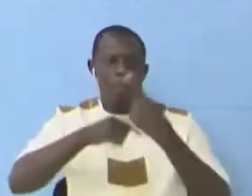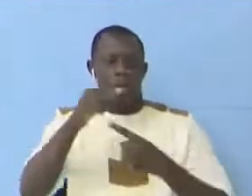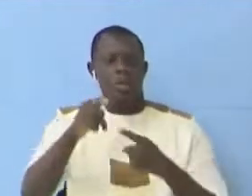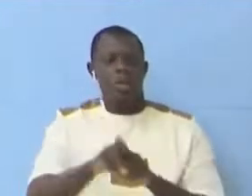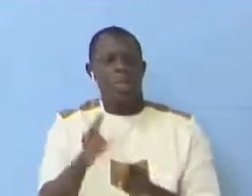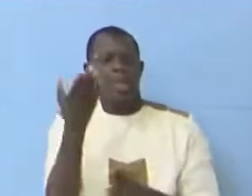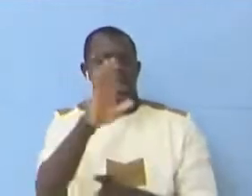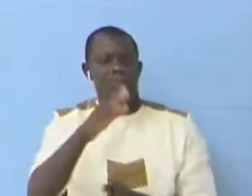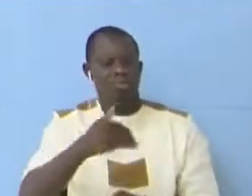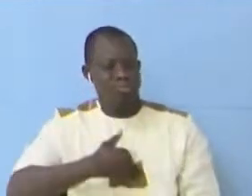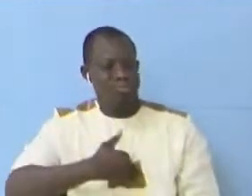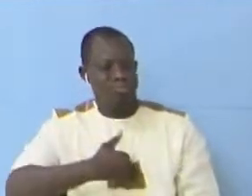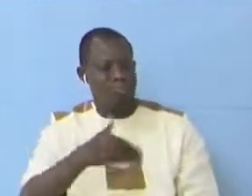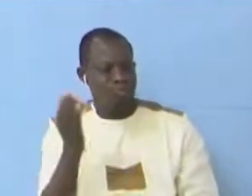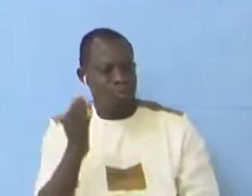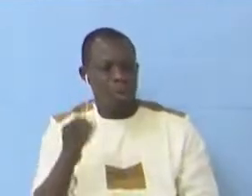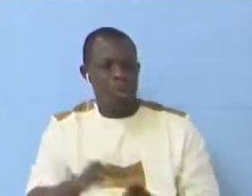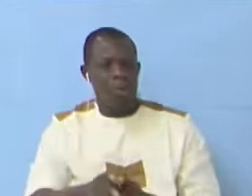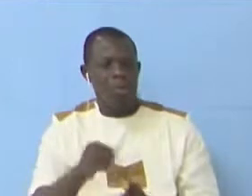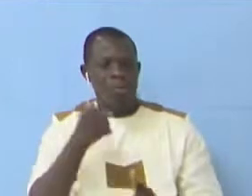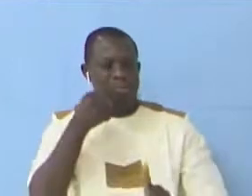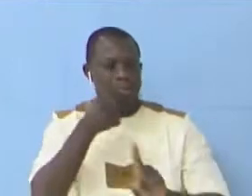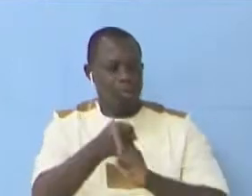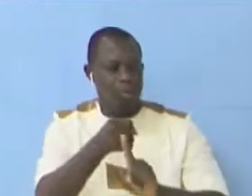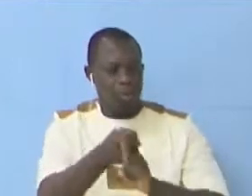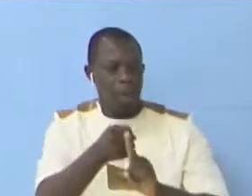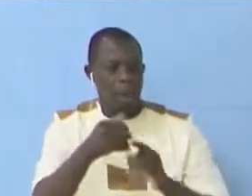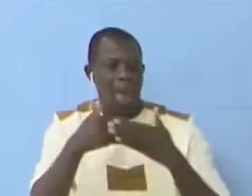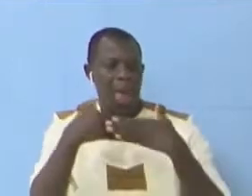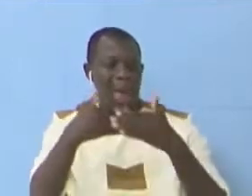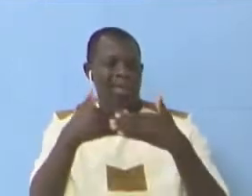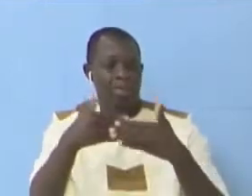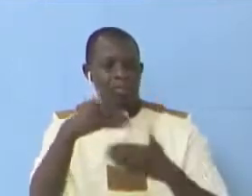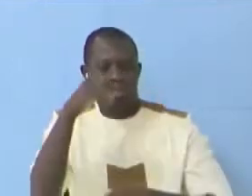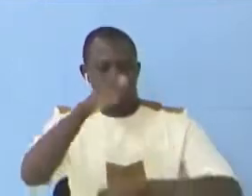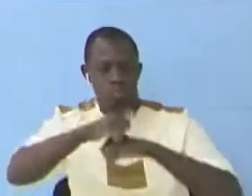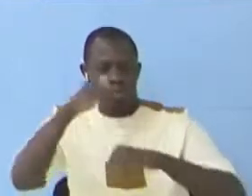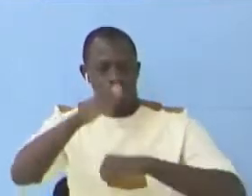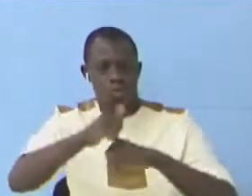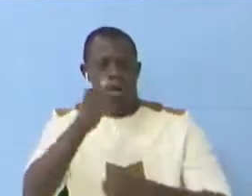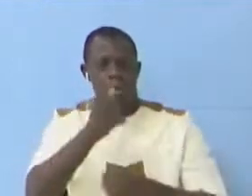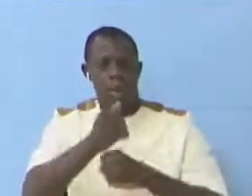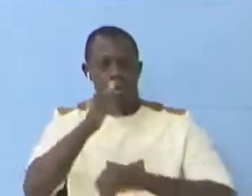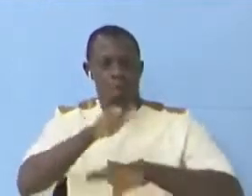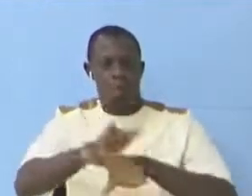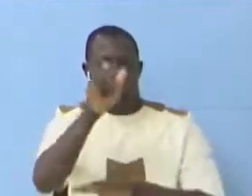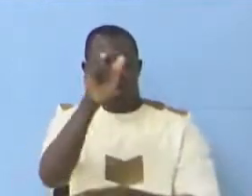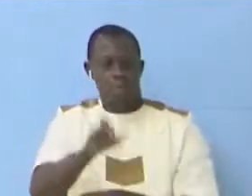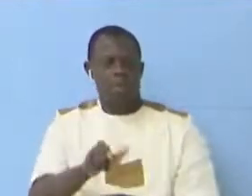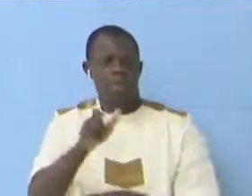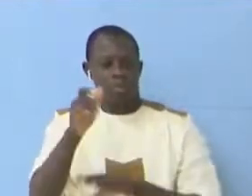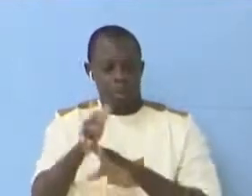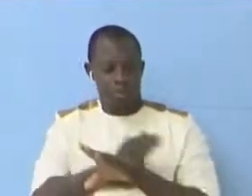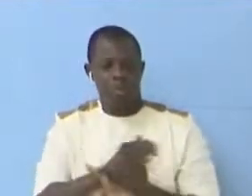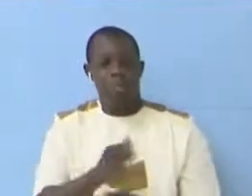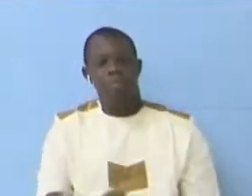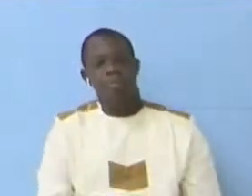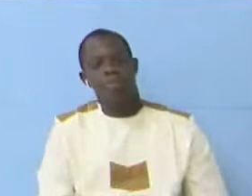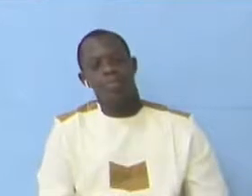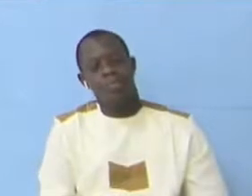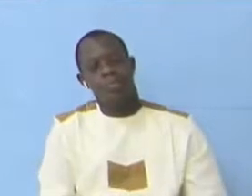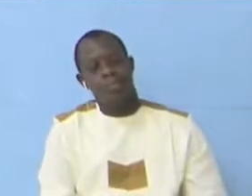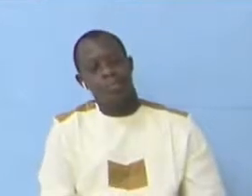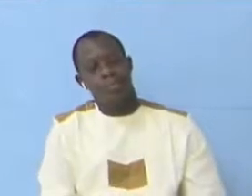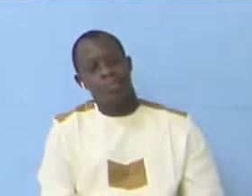gruesome act of torture that was meted out on him? ndax Balo wax na la benn façon yi